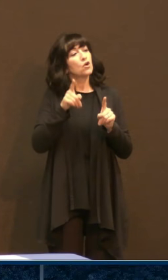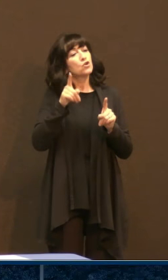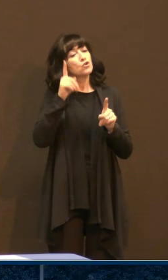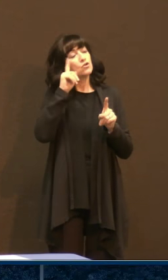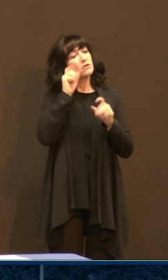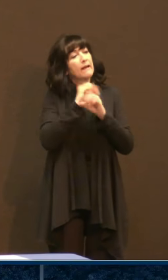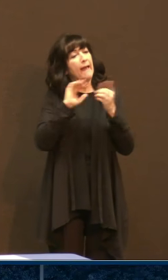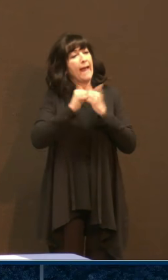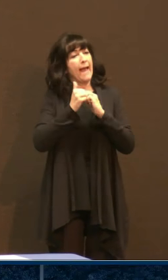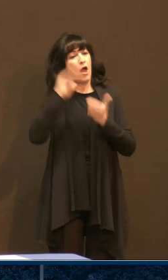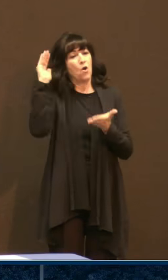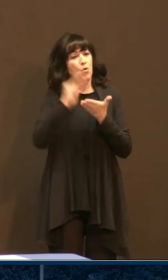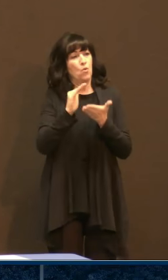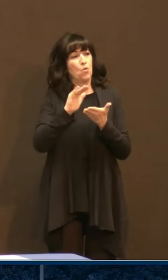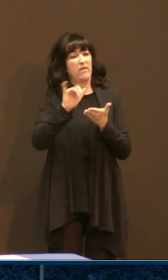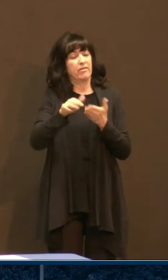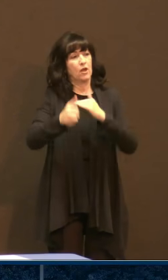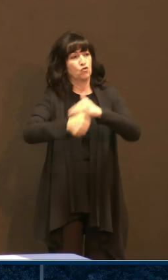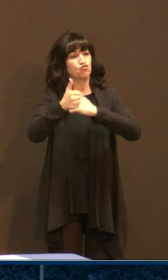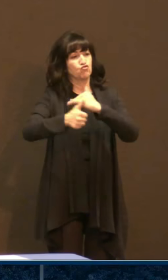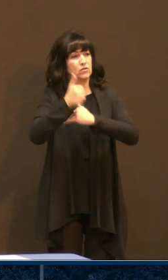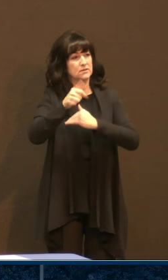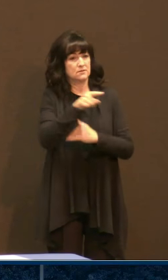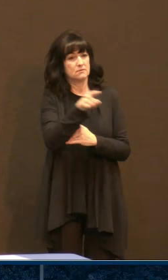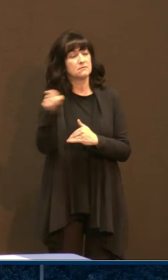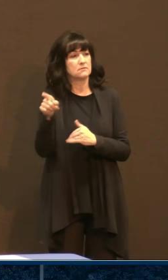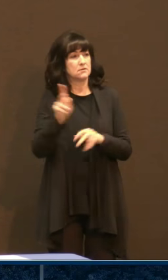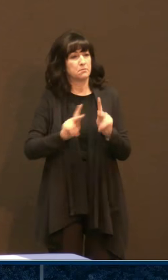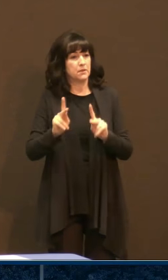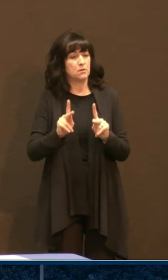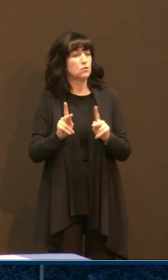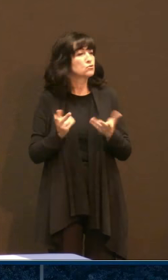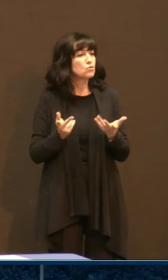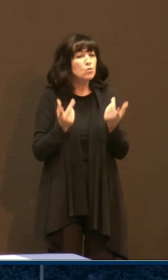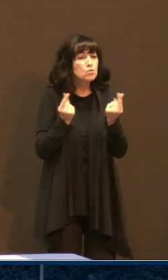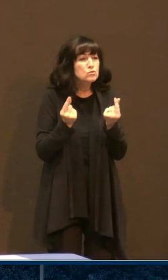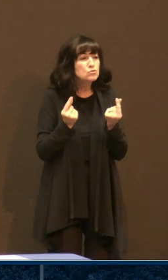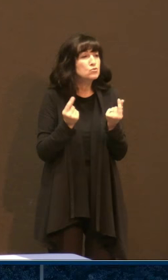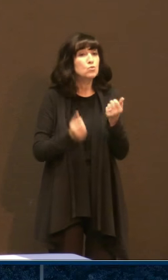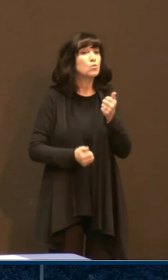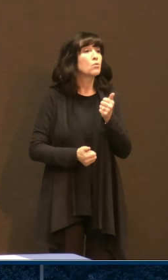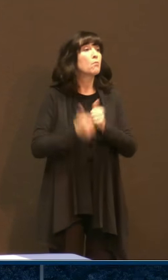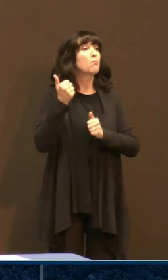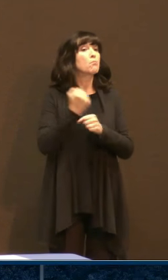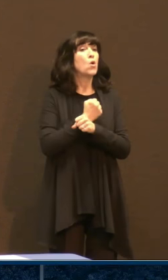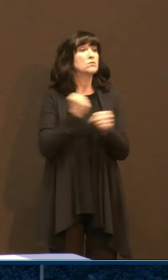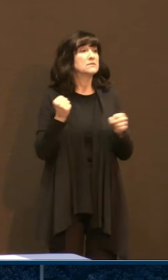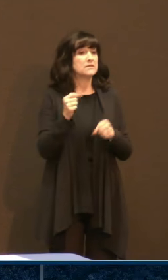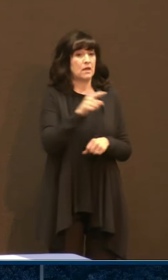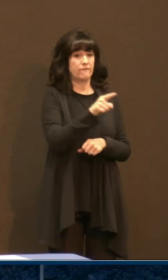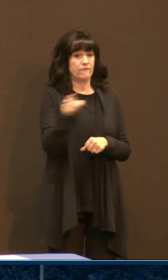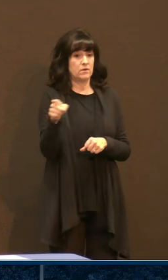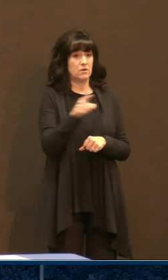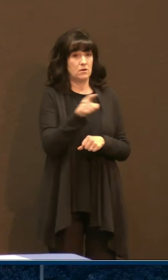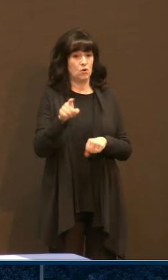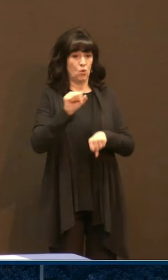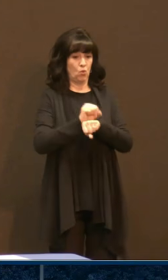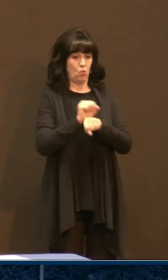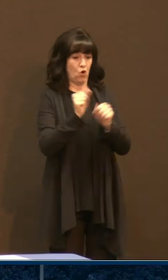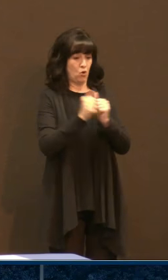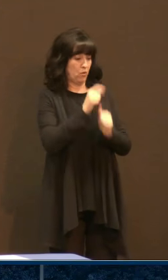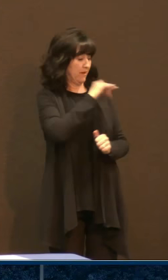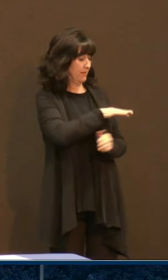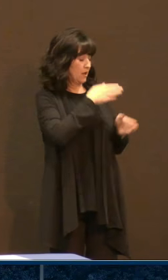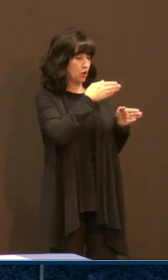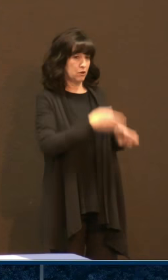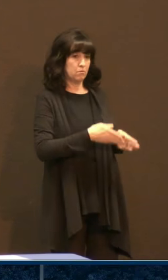have is, what's the safest place for those individuals, right? Particularly depending on whether we know they're